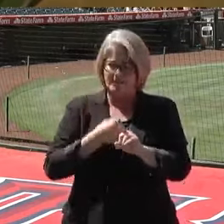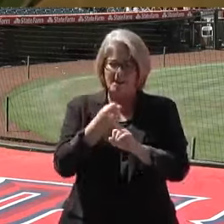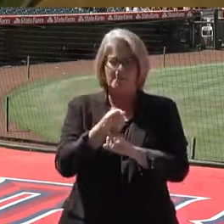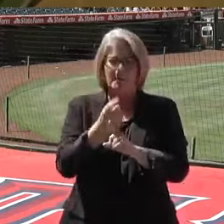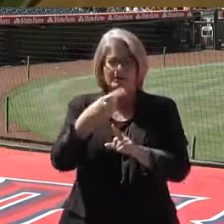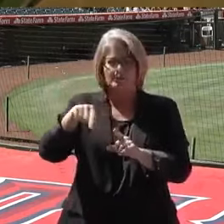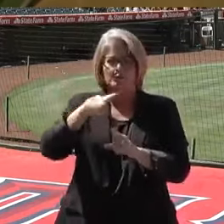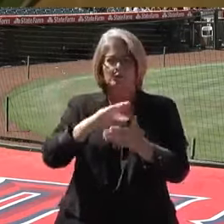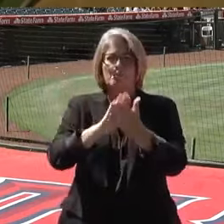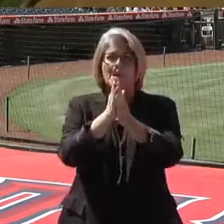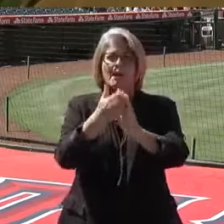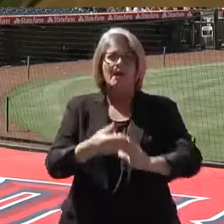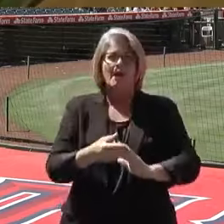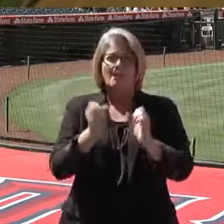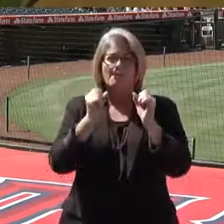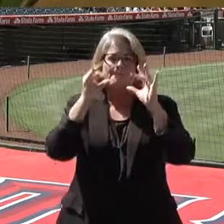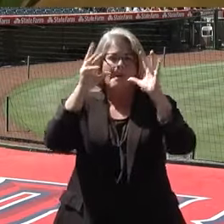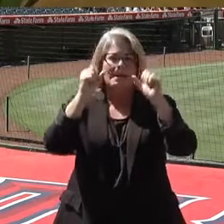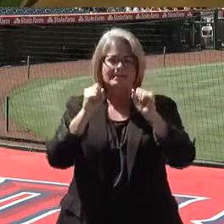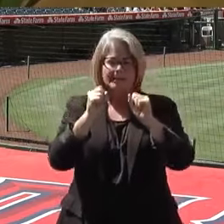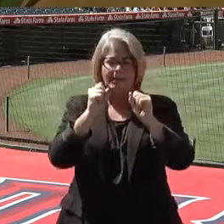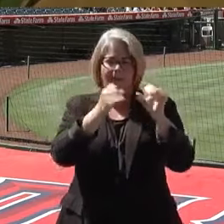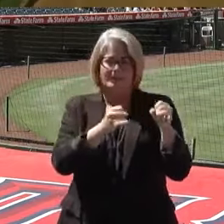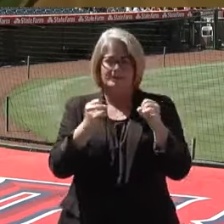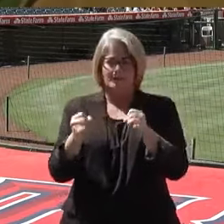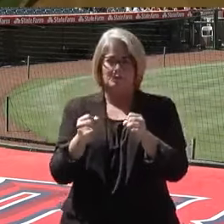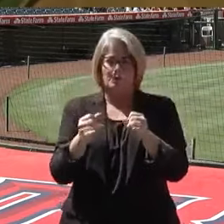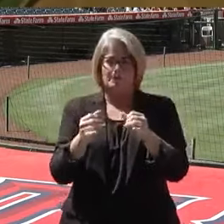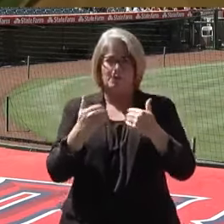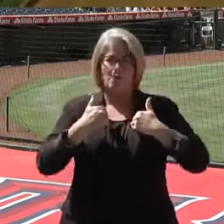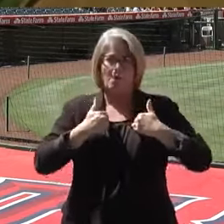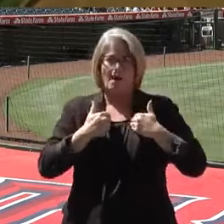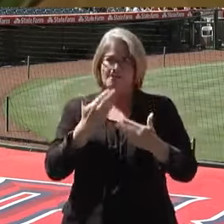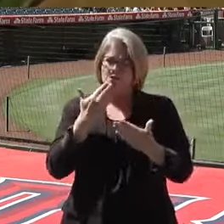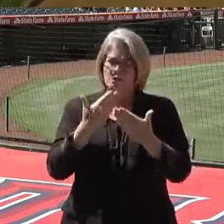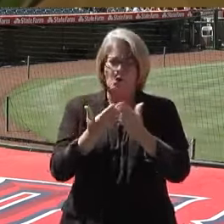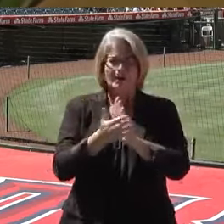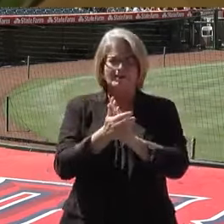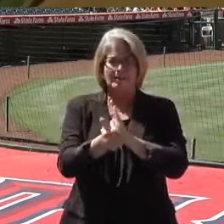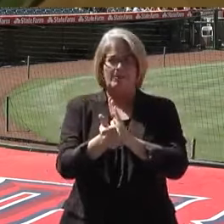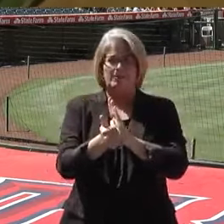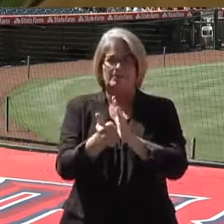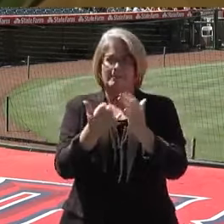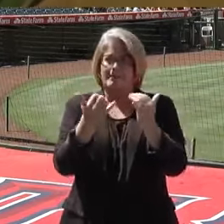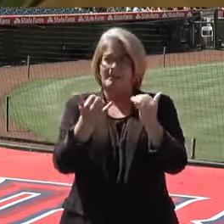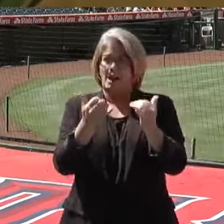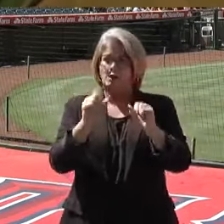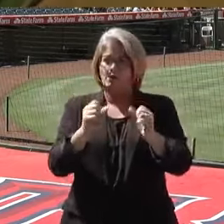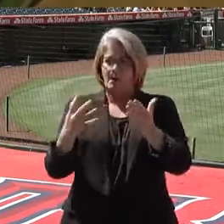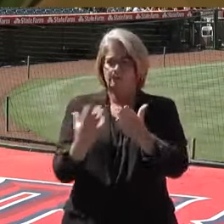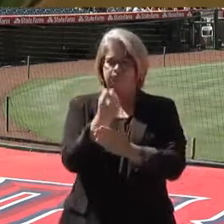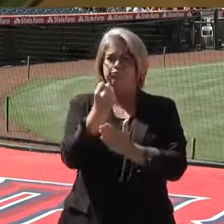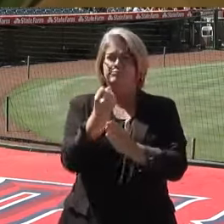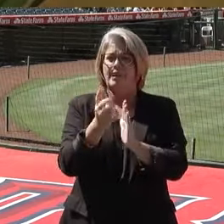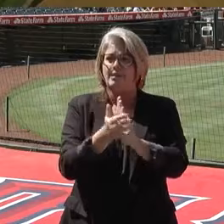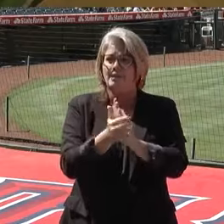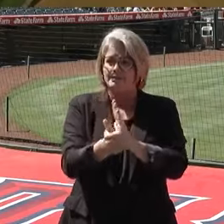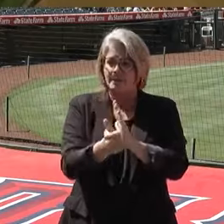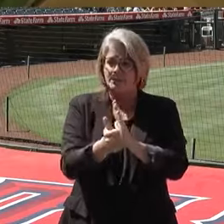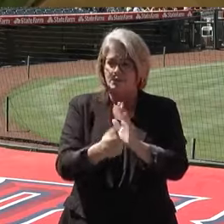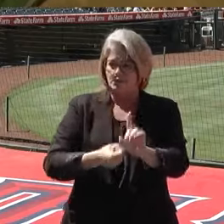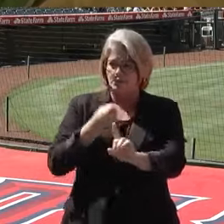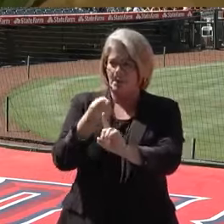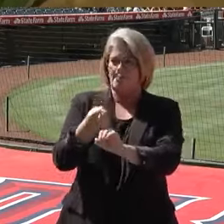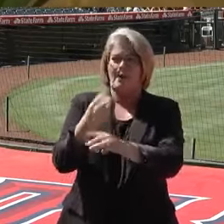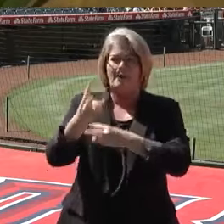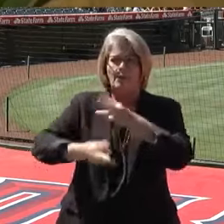special set of skills. Now you are uniquely positioned to use these skills to make a difference in the world, however you choose. You hold